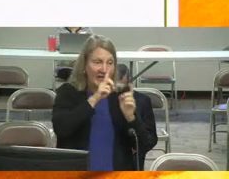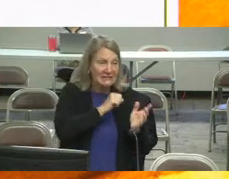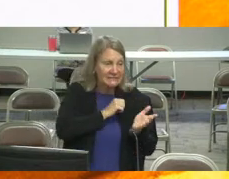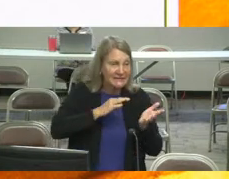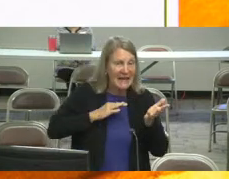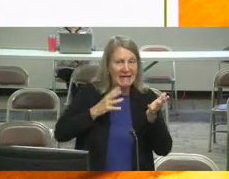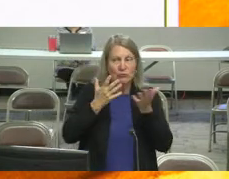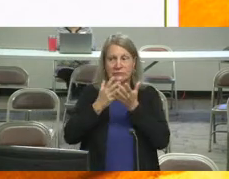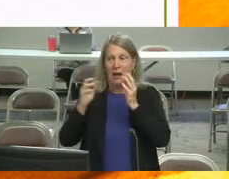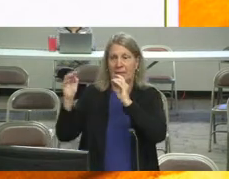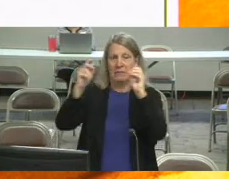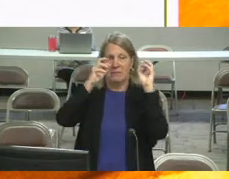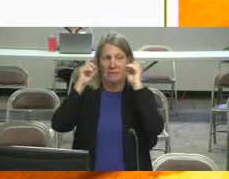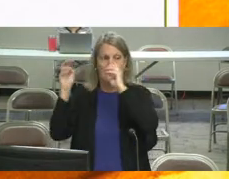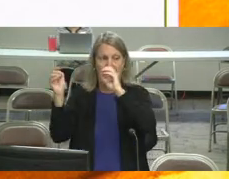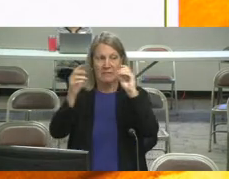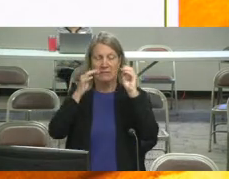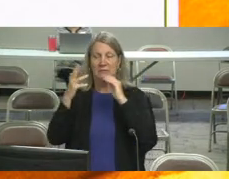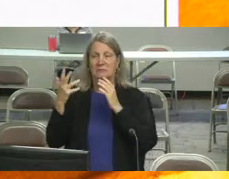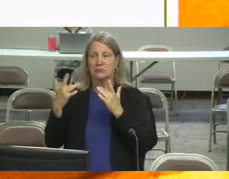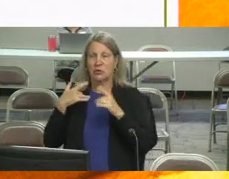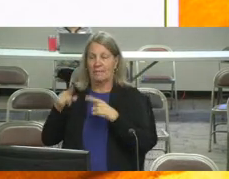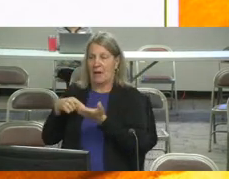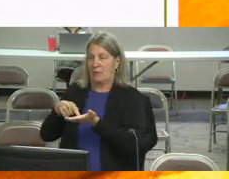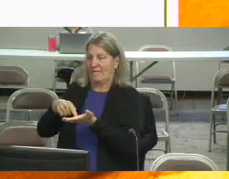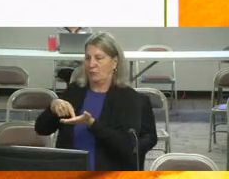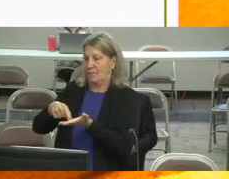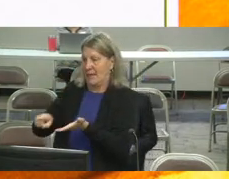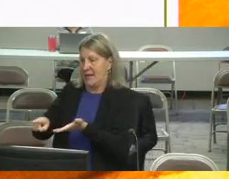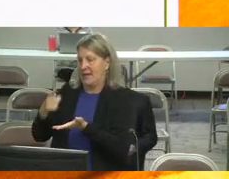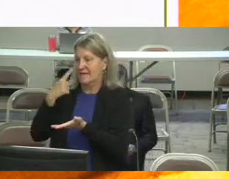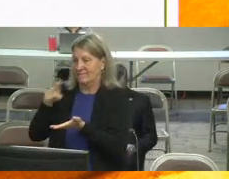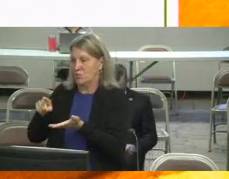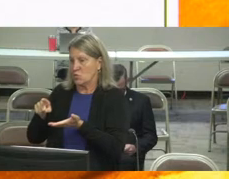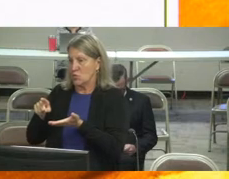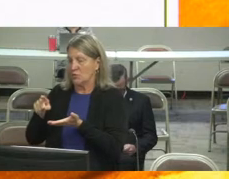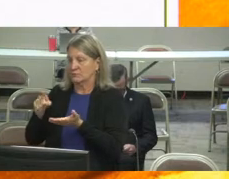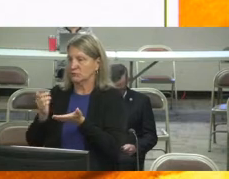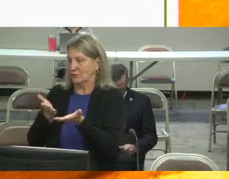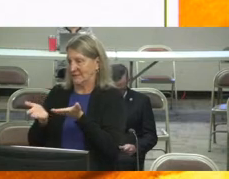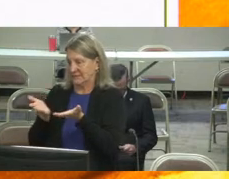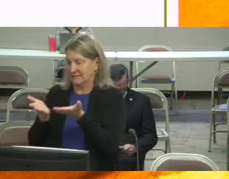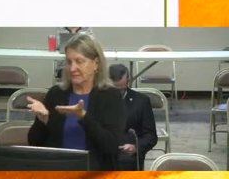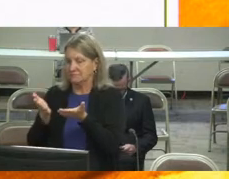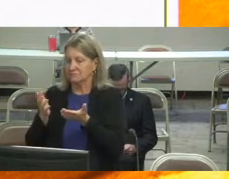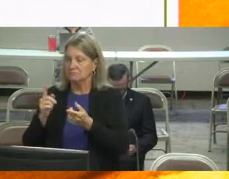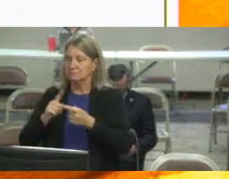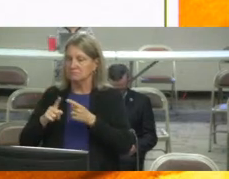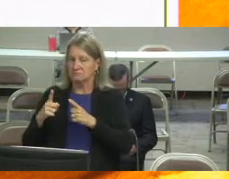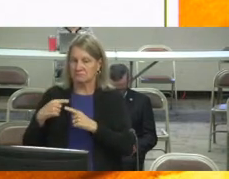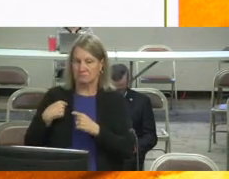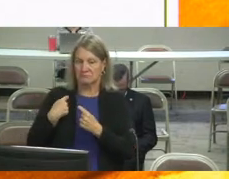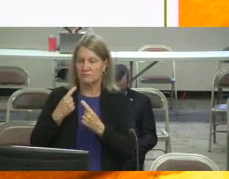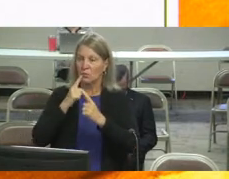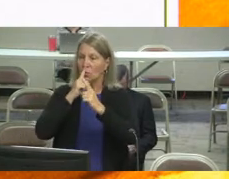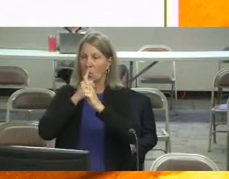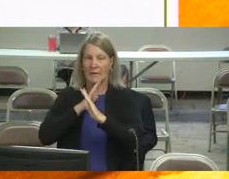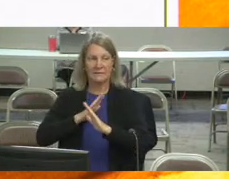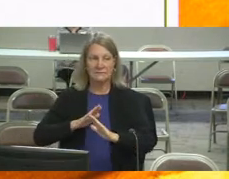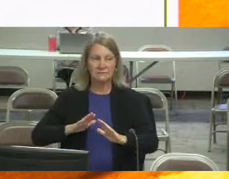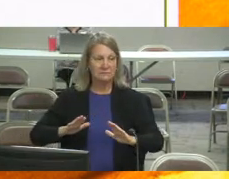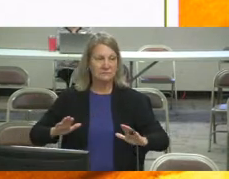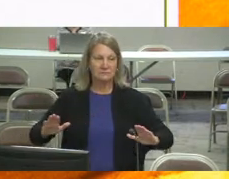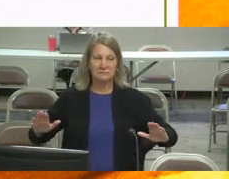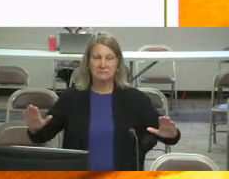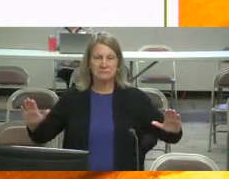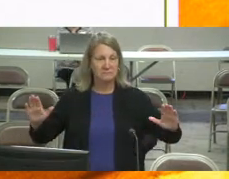from special ed directors because we initiated a fee-for-service plan so there was some noise about that about school